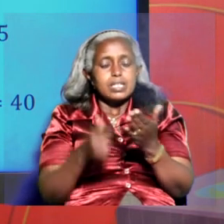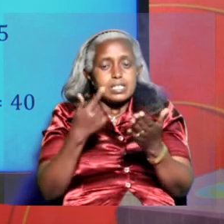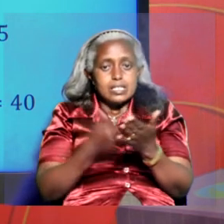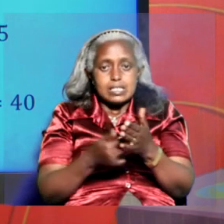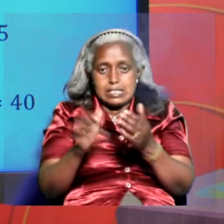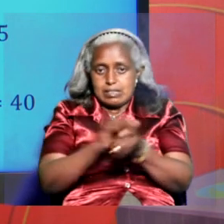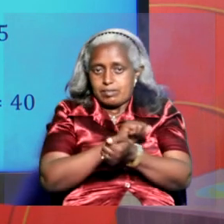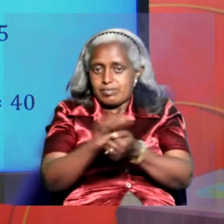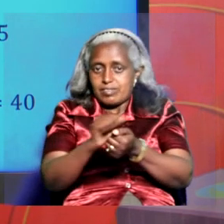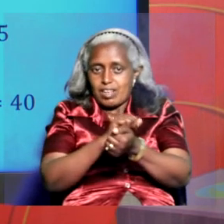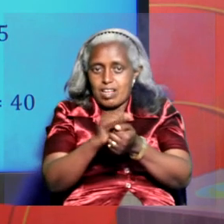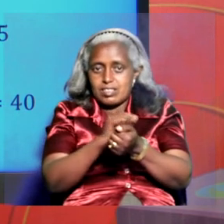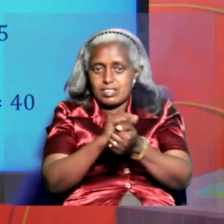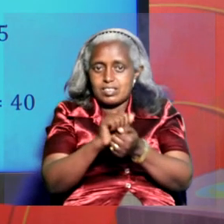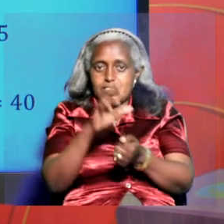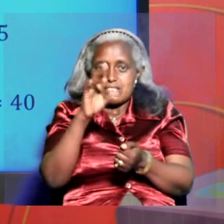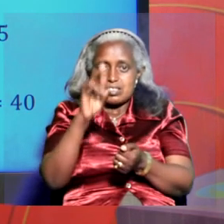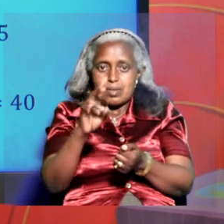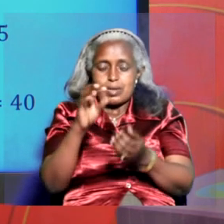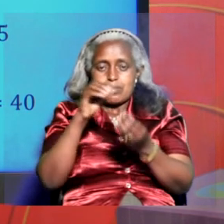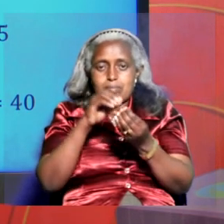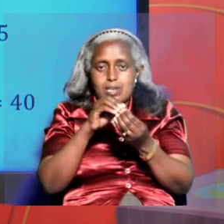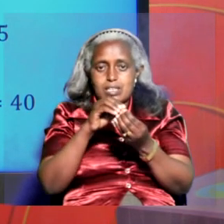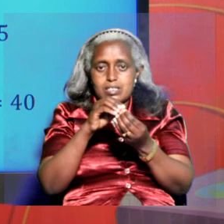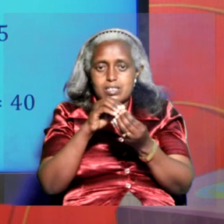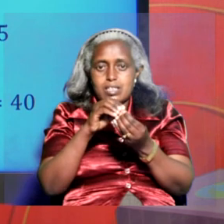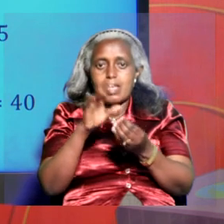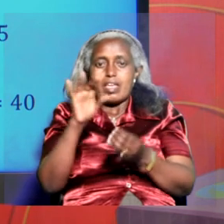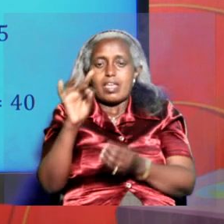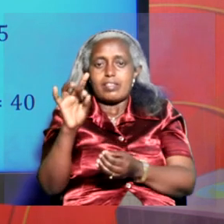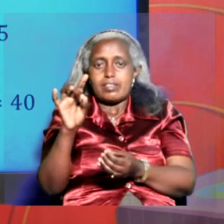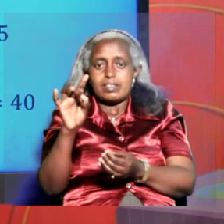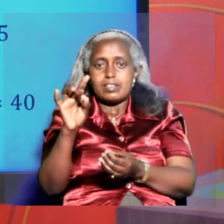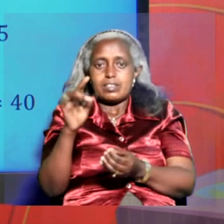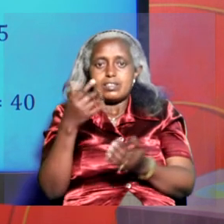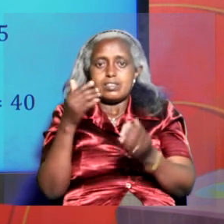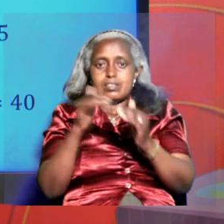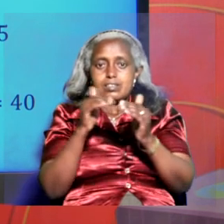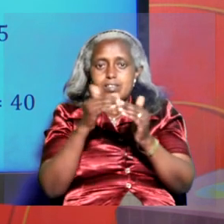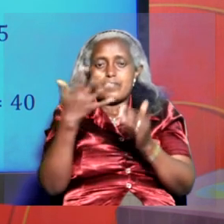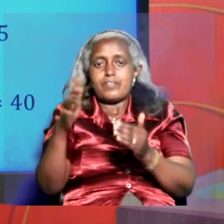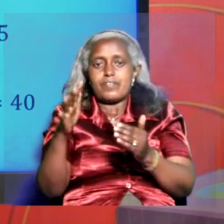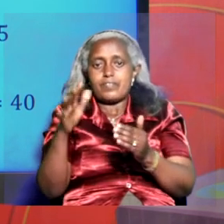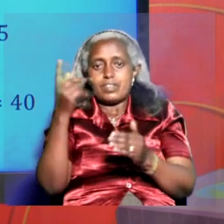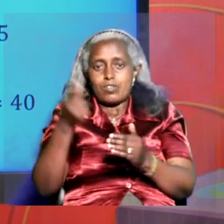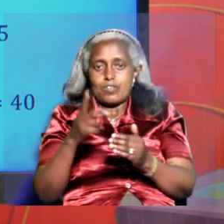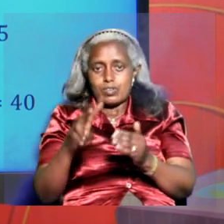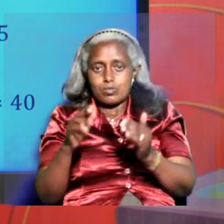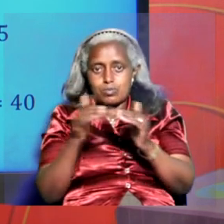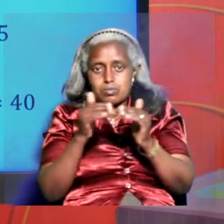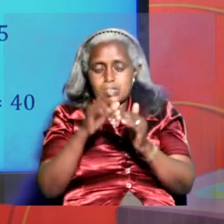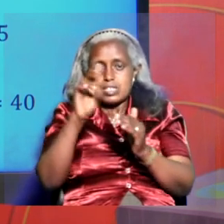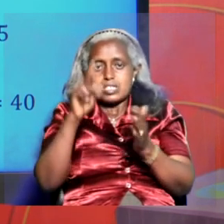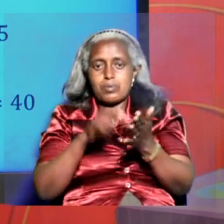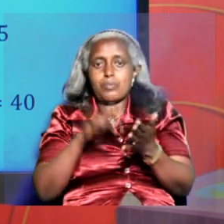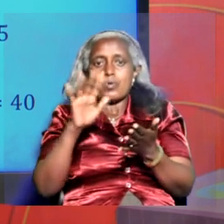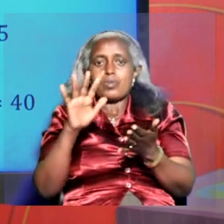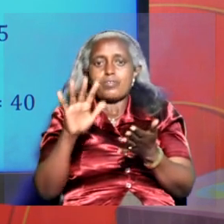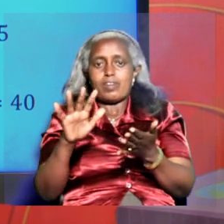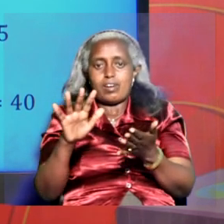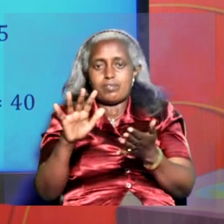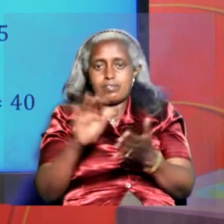this cancels 7 plus 8. It is 15 over 2. It is